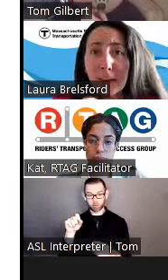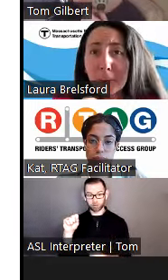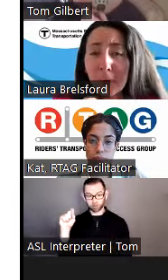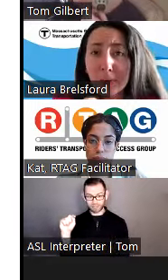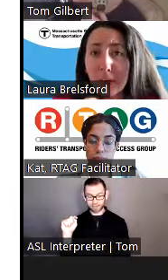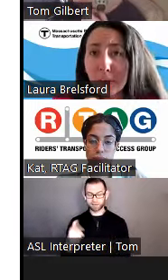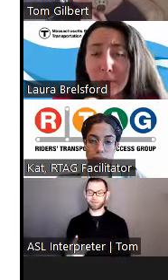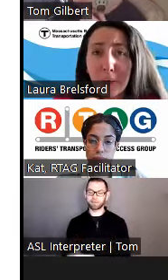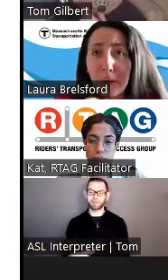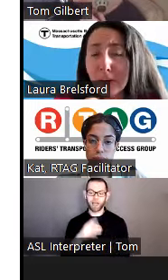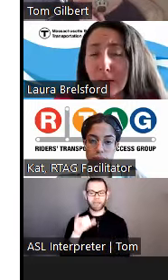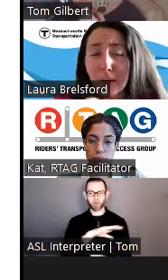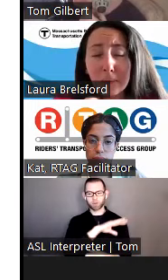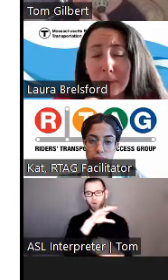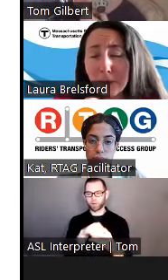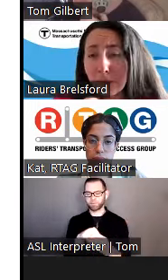was part of a